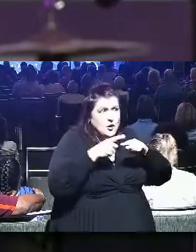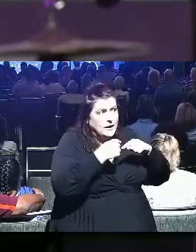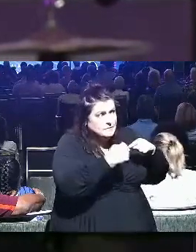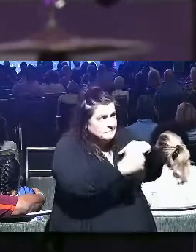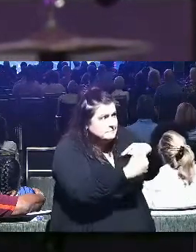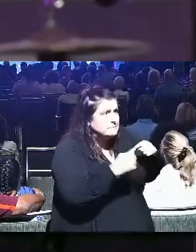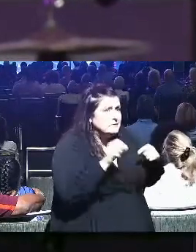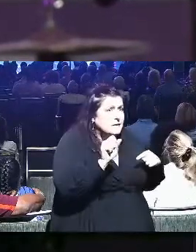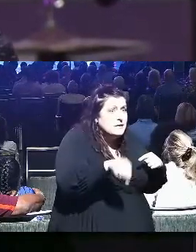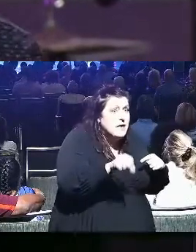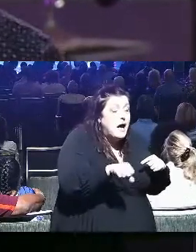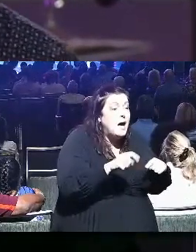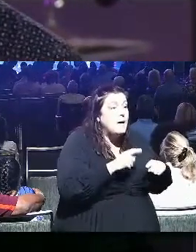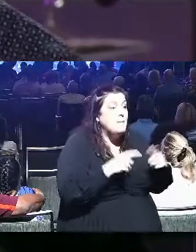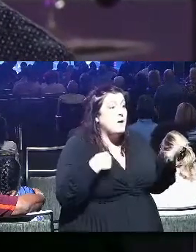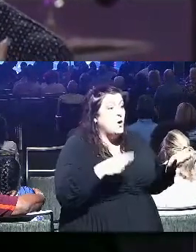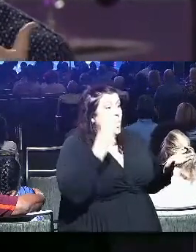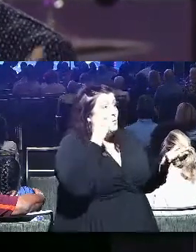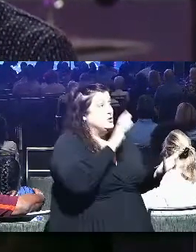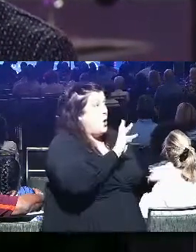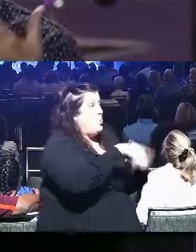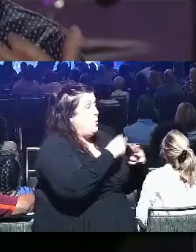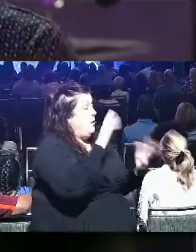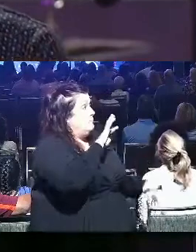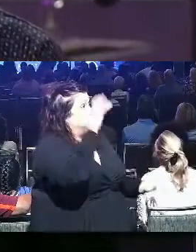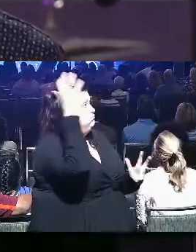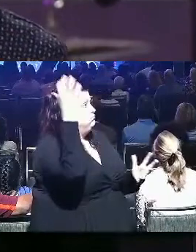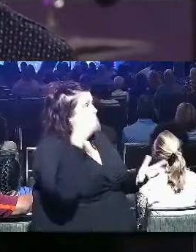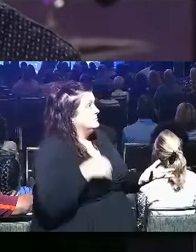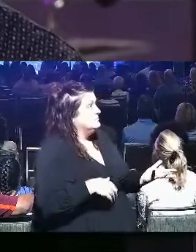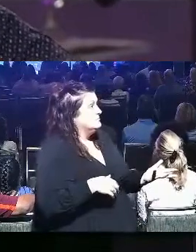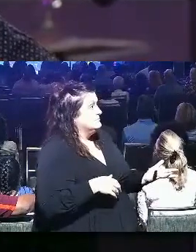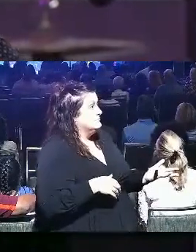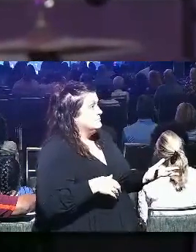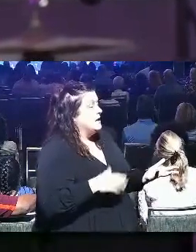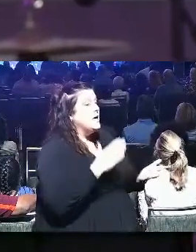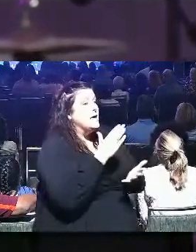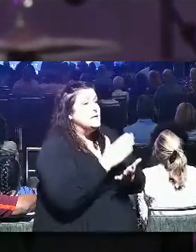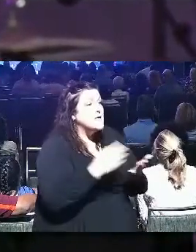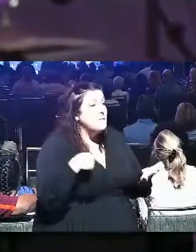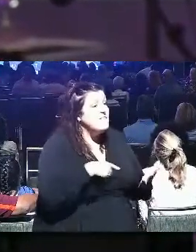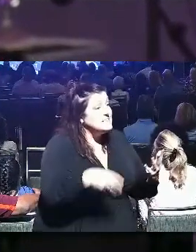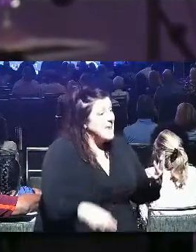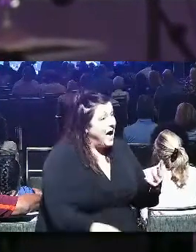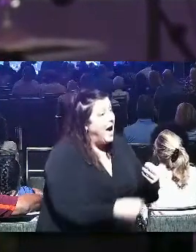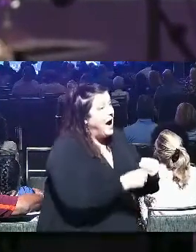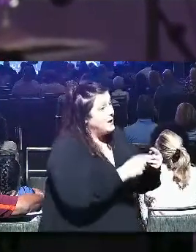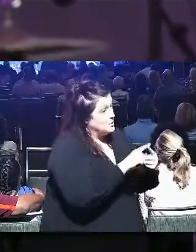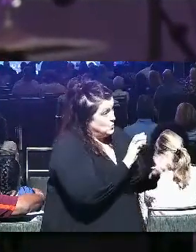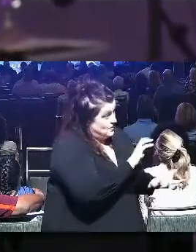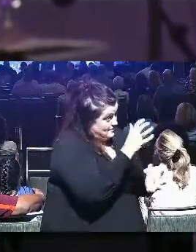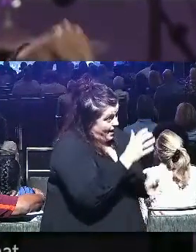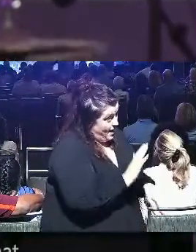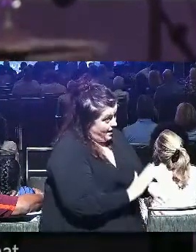And we were witnesses of chaos, and some of us added to that chaos. But for this